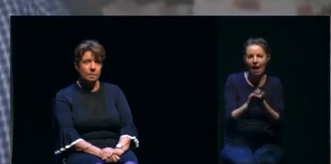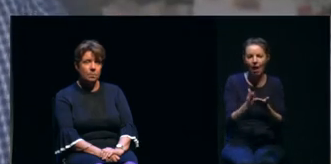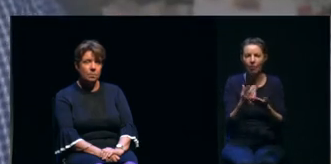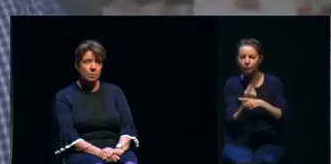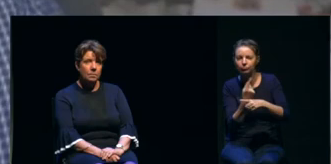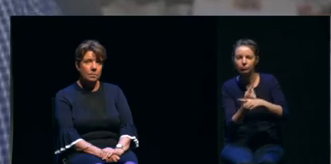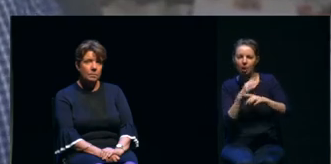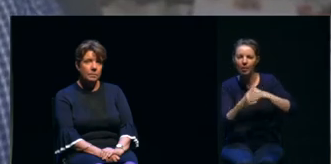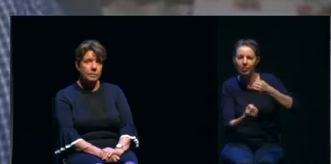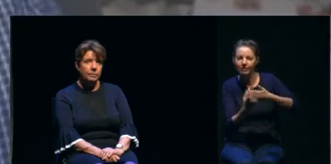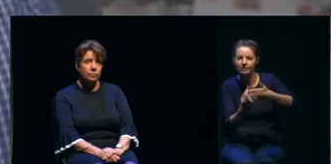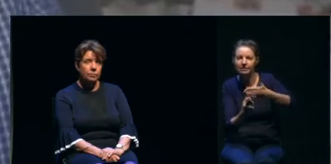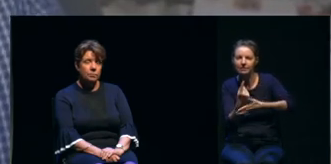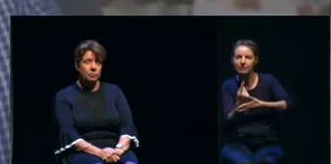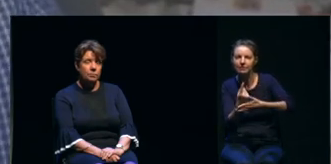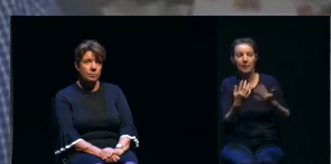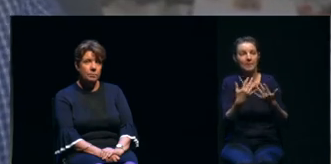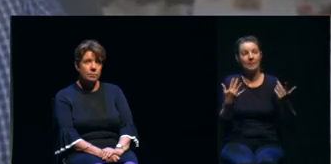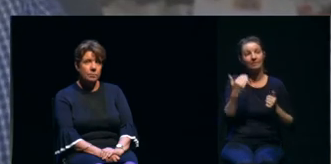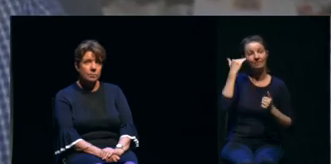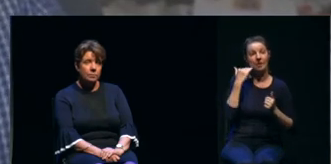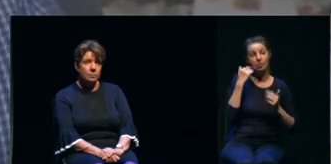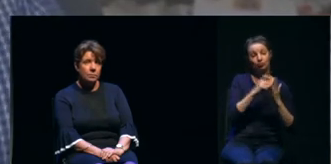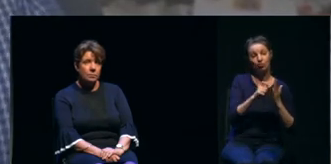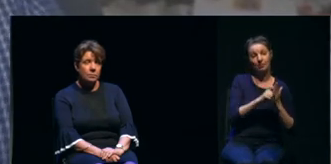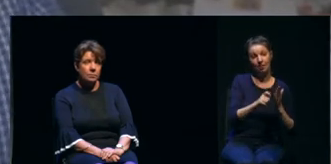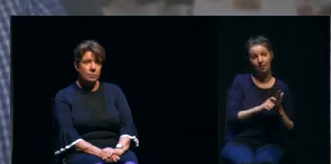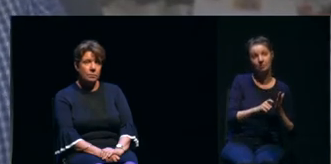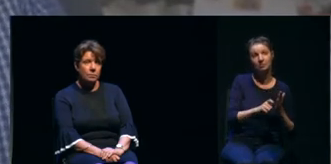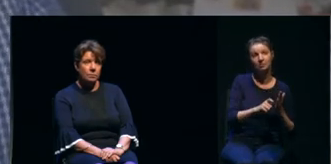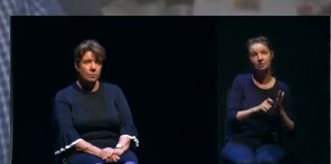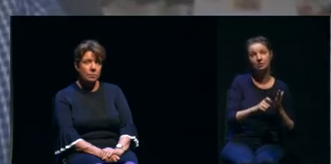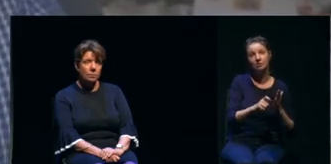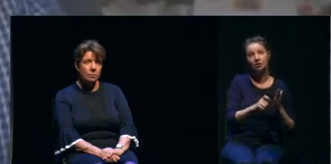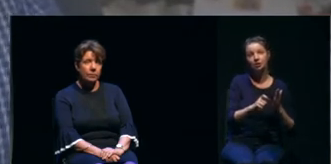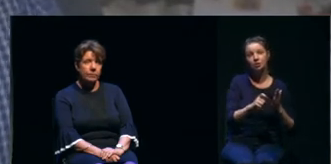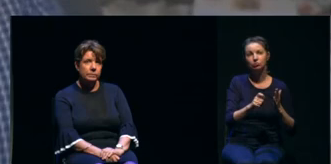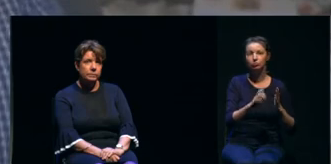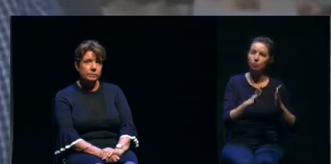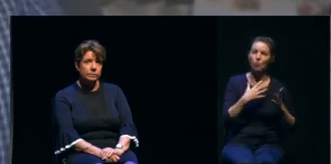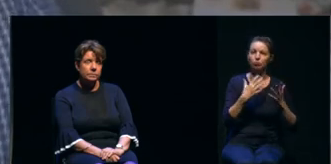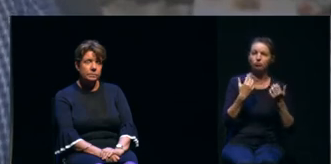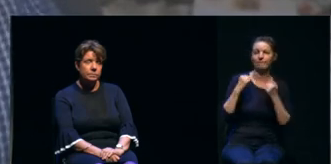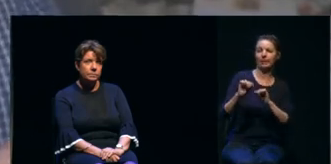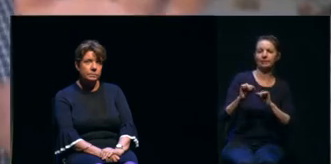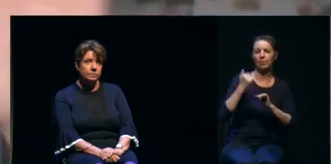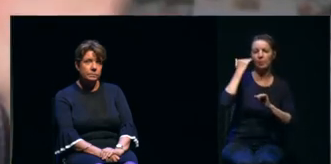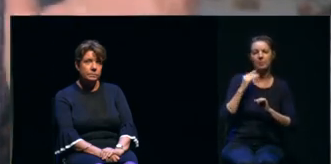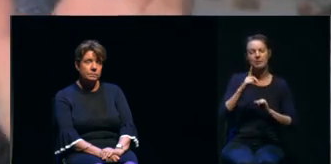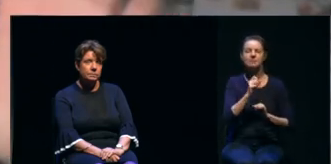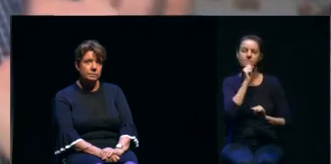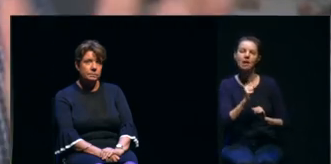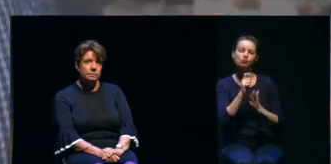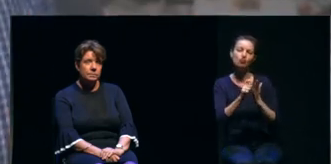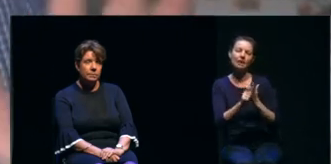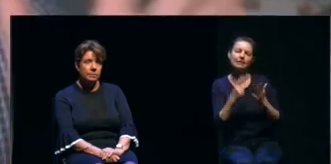it's mainly female writers that are understanding of it and talking up and defending the women, and many male writers who are kind of going, well,